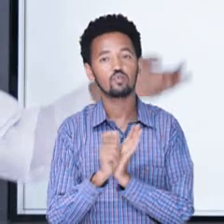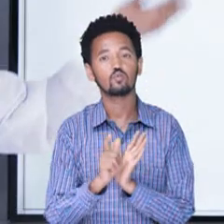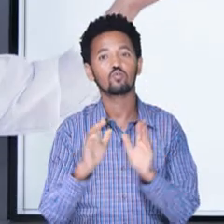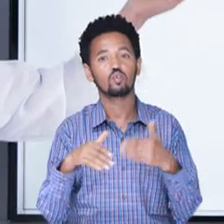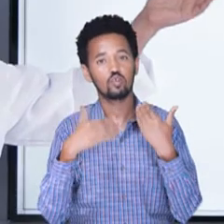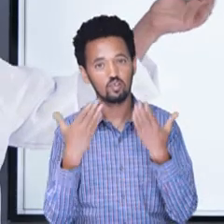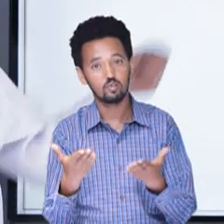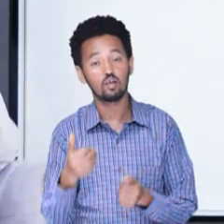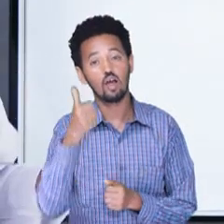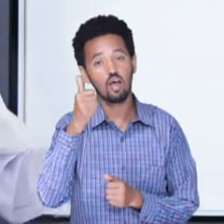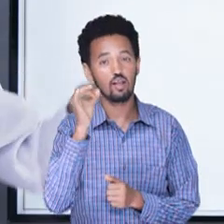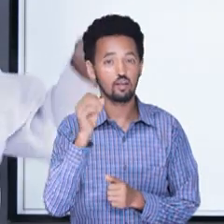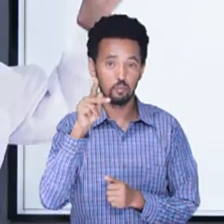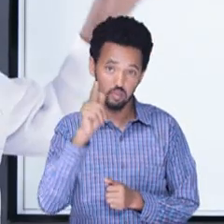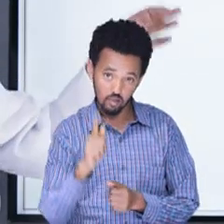example, alpine